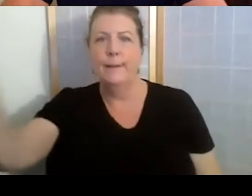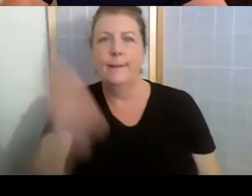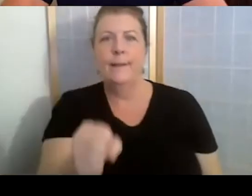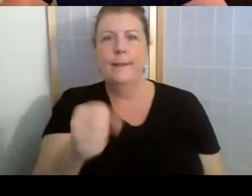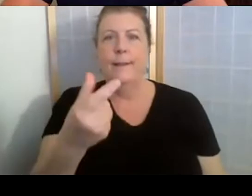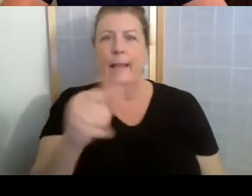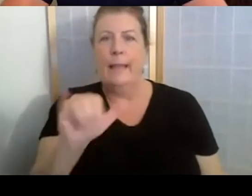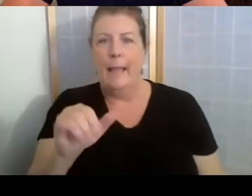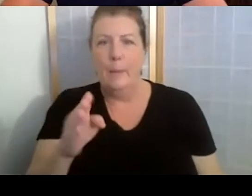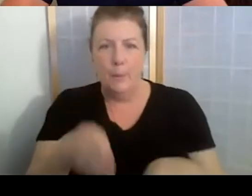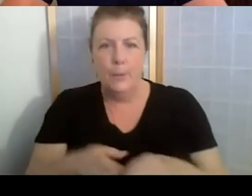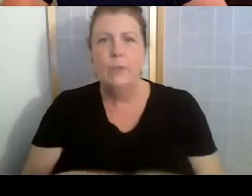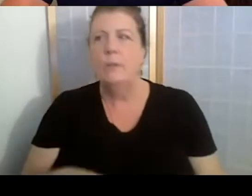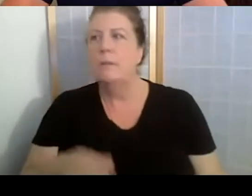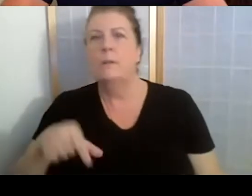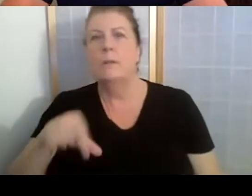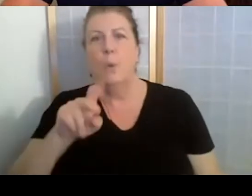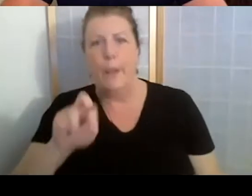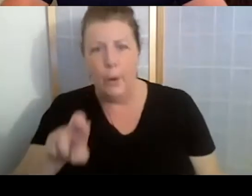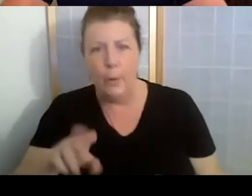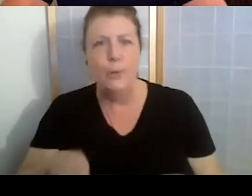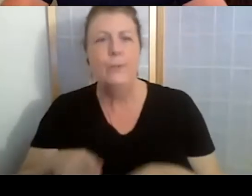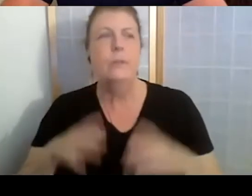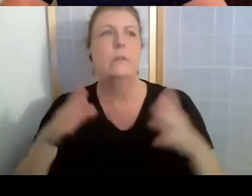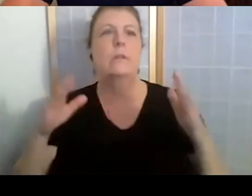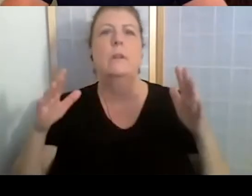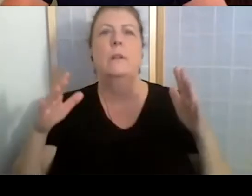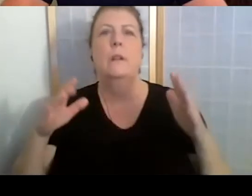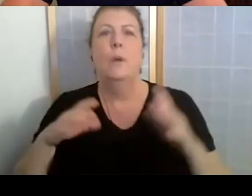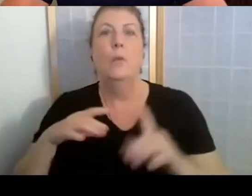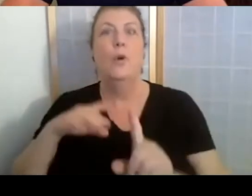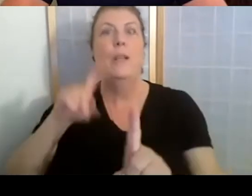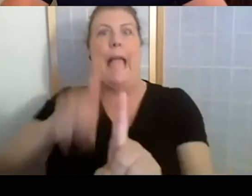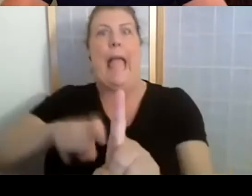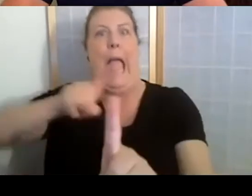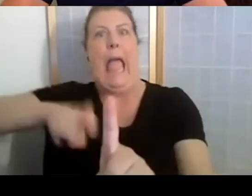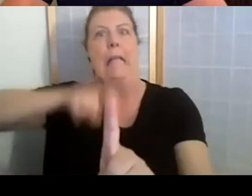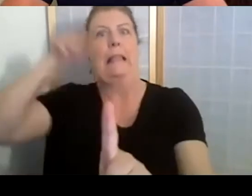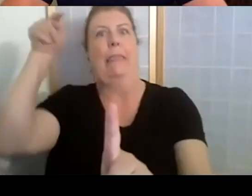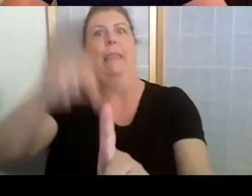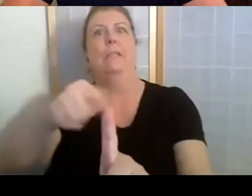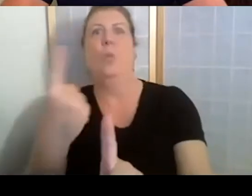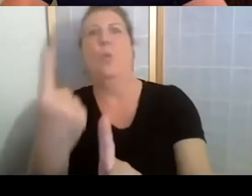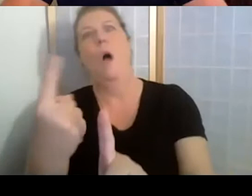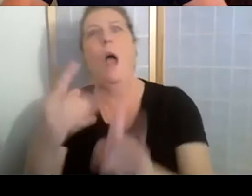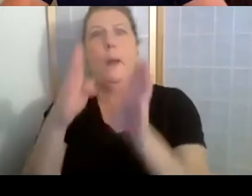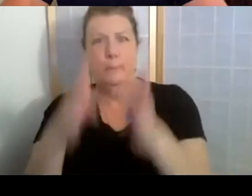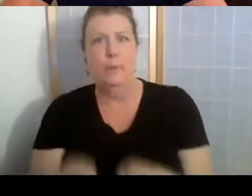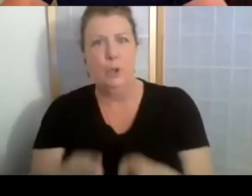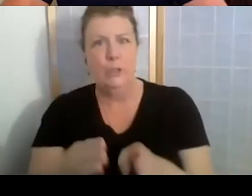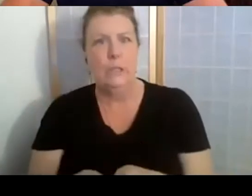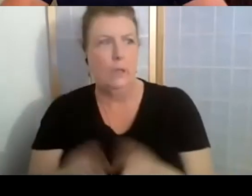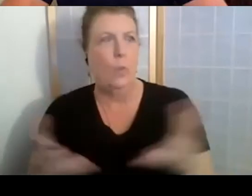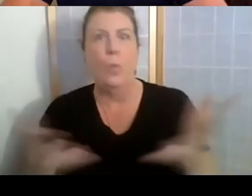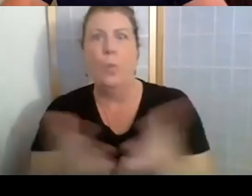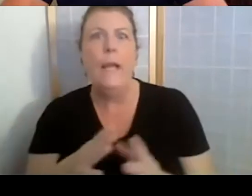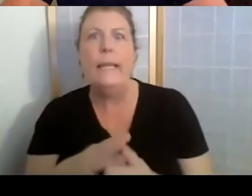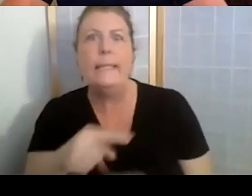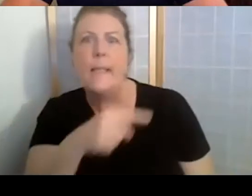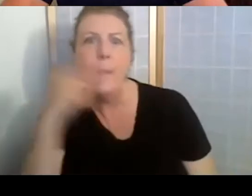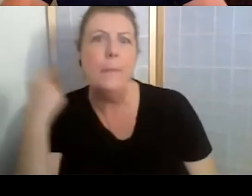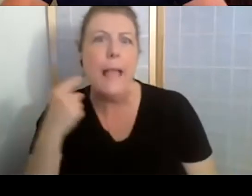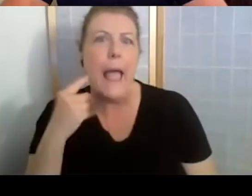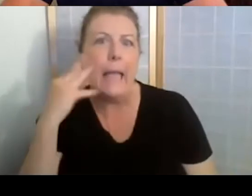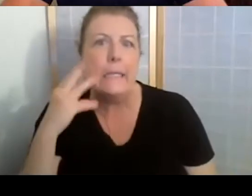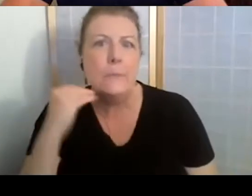person about what the Black experience is, even though there's only one of them. Like, you speak for the entirety of the Black experience, or you speak for the entirety of the